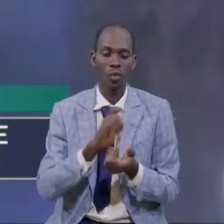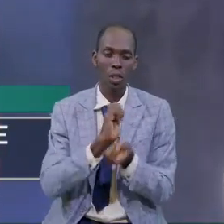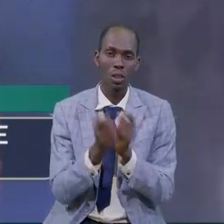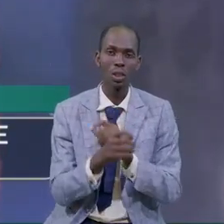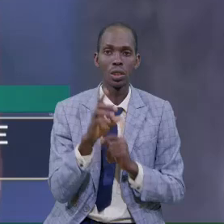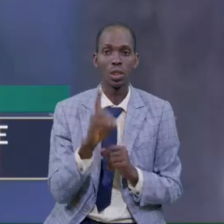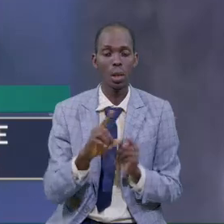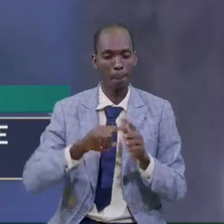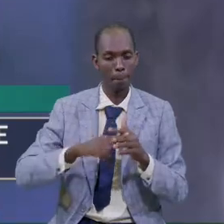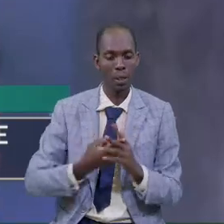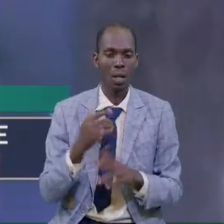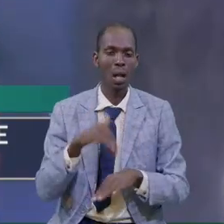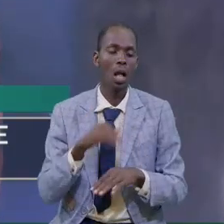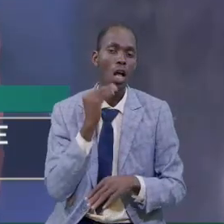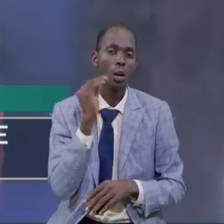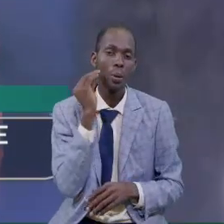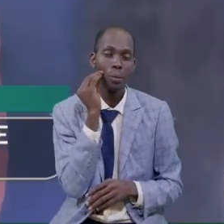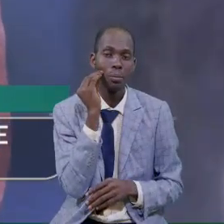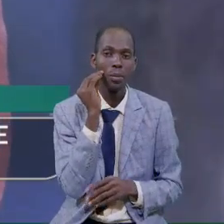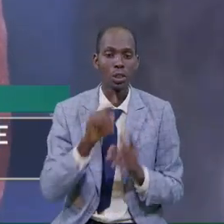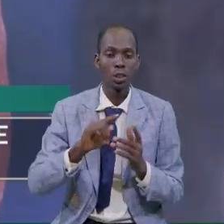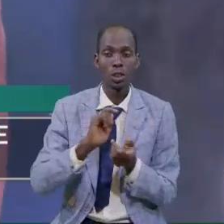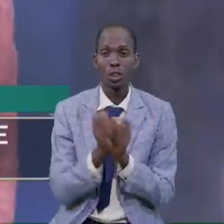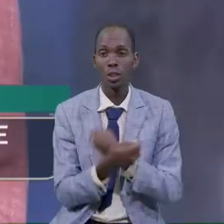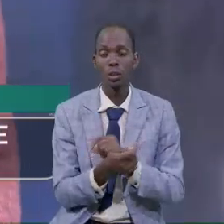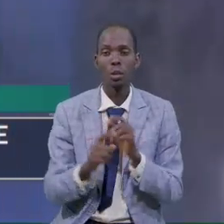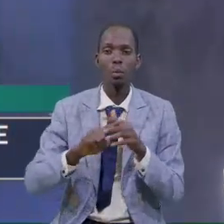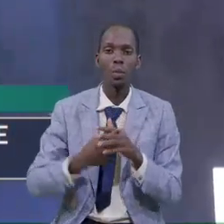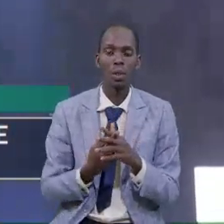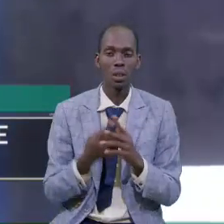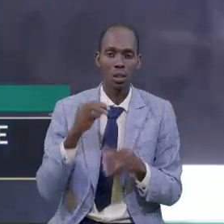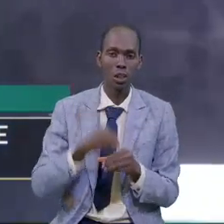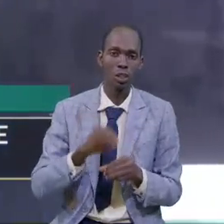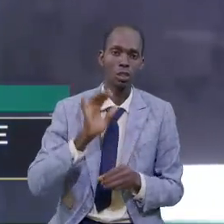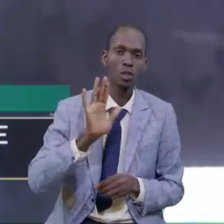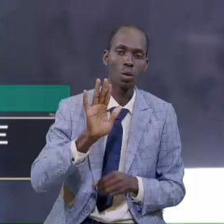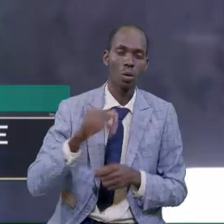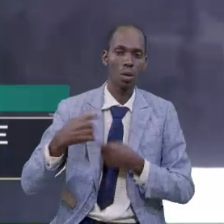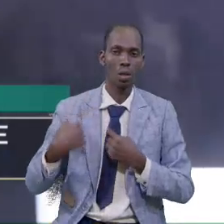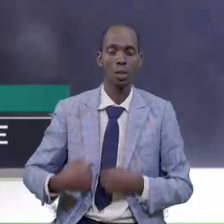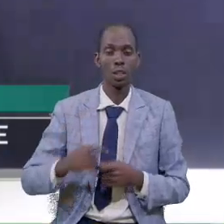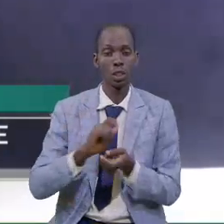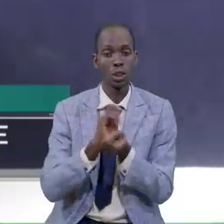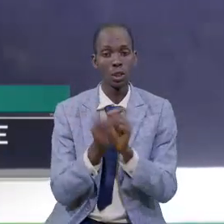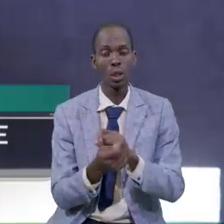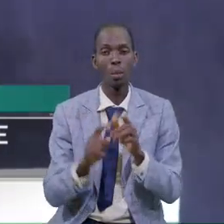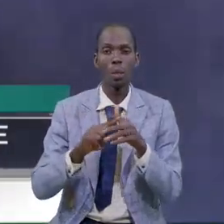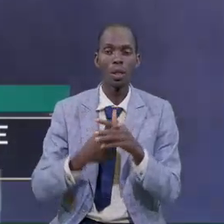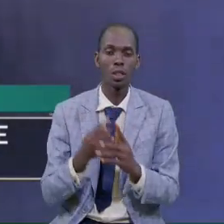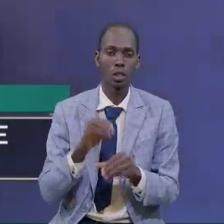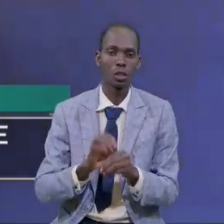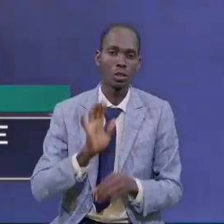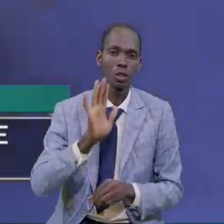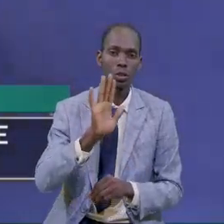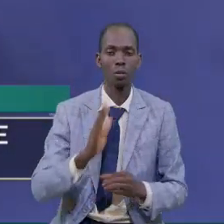home. Change begins in your heart. Change begins in your life.